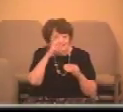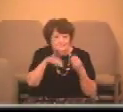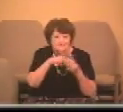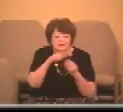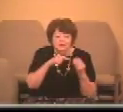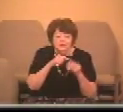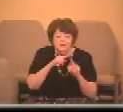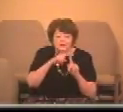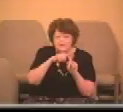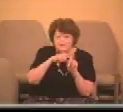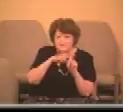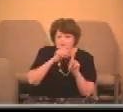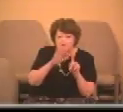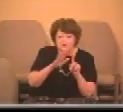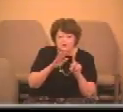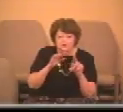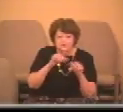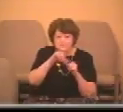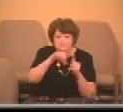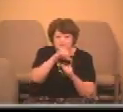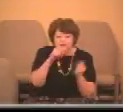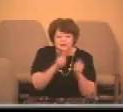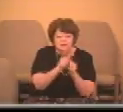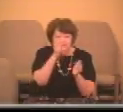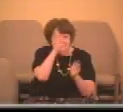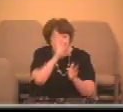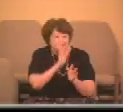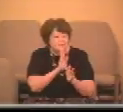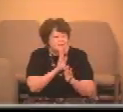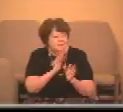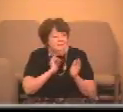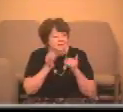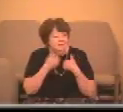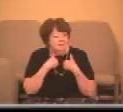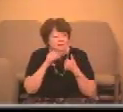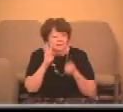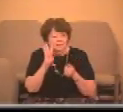I've had four cups of coffee already today.